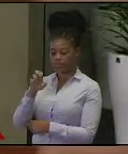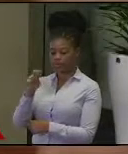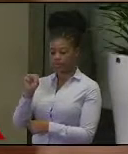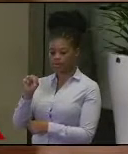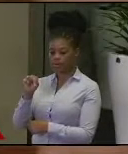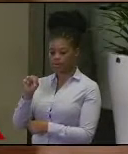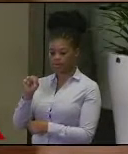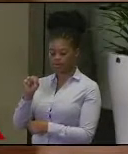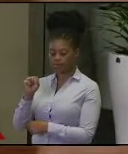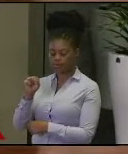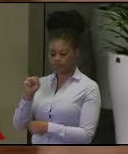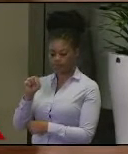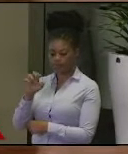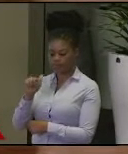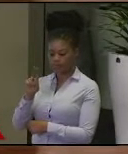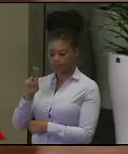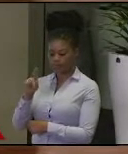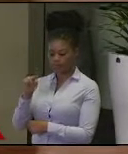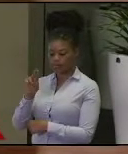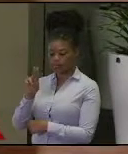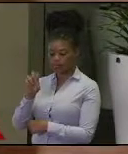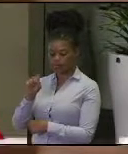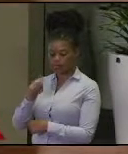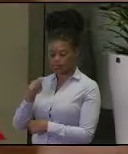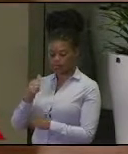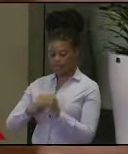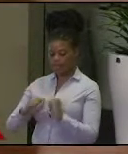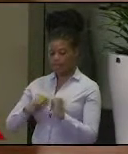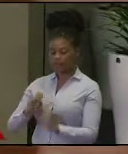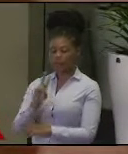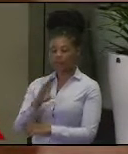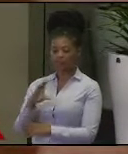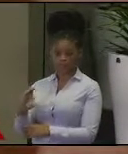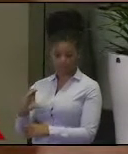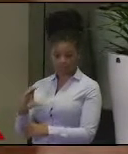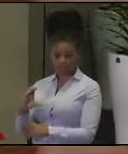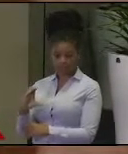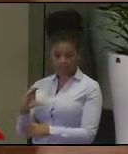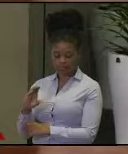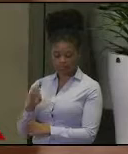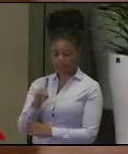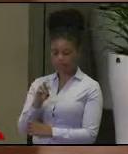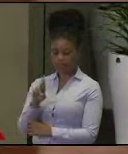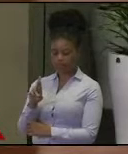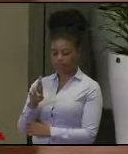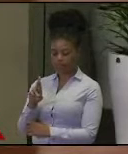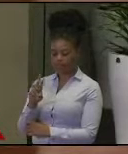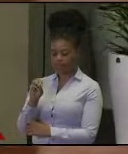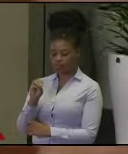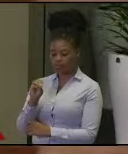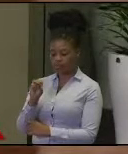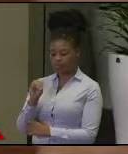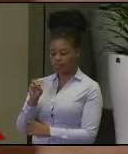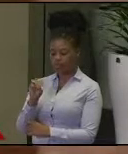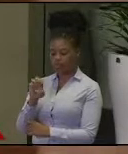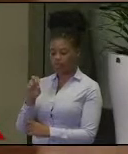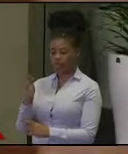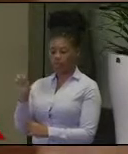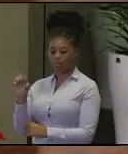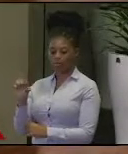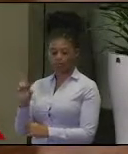Sauls August, the Acting Vice Chancellor, Dr. Moeng,